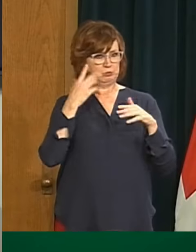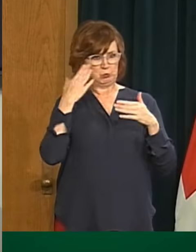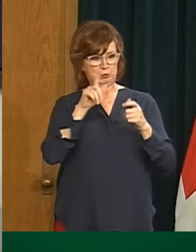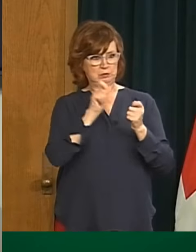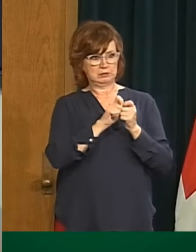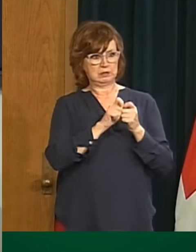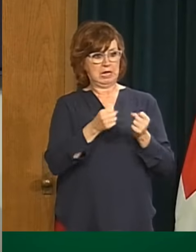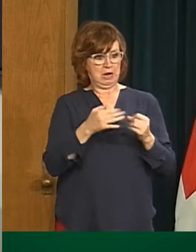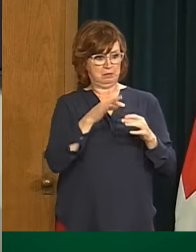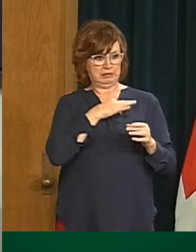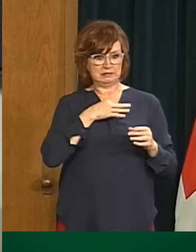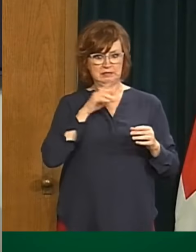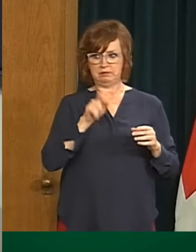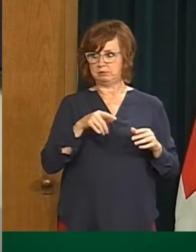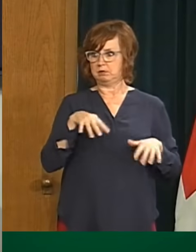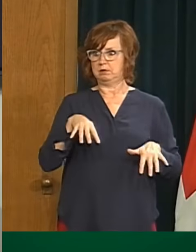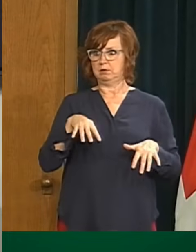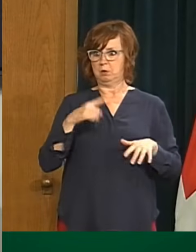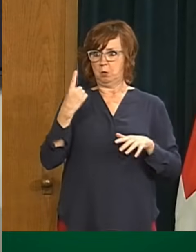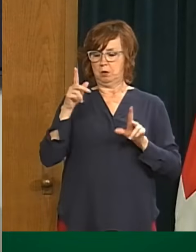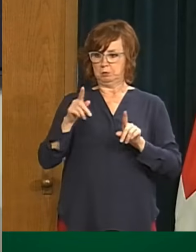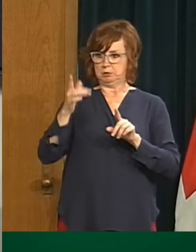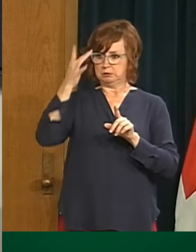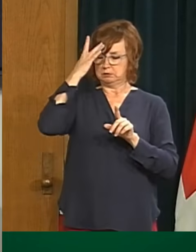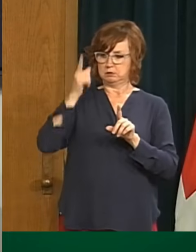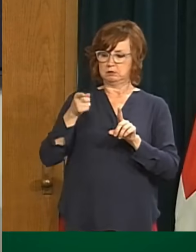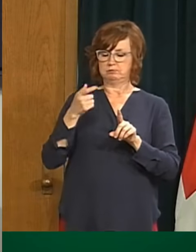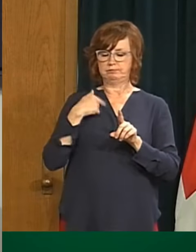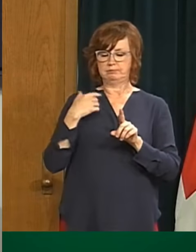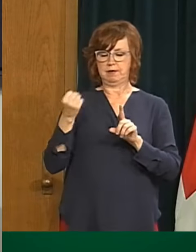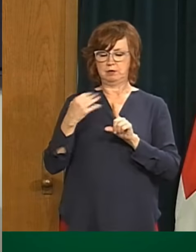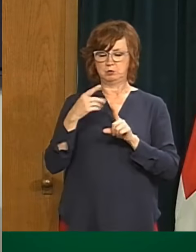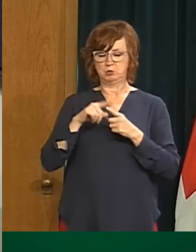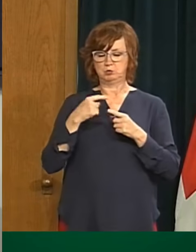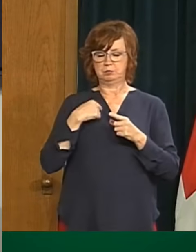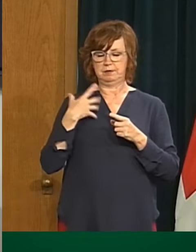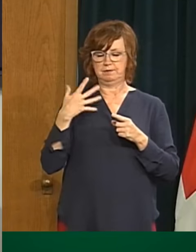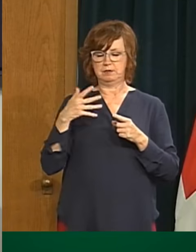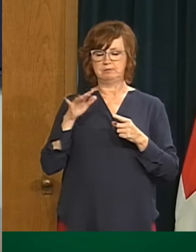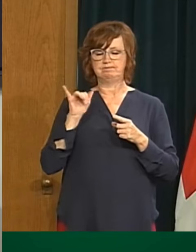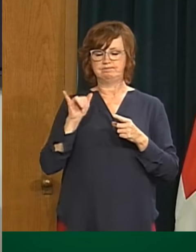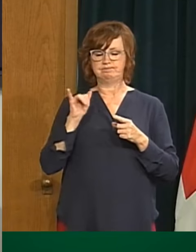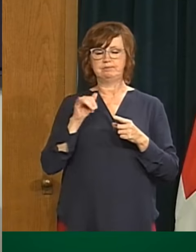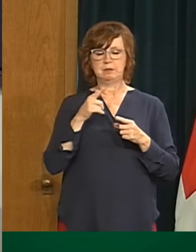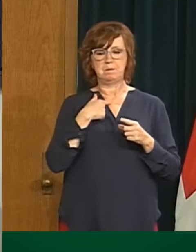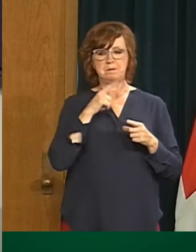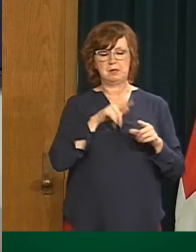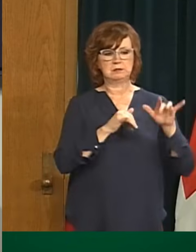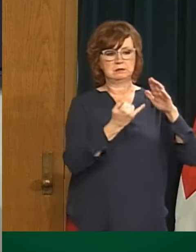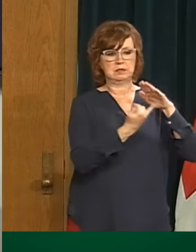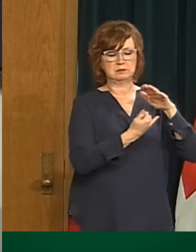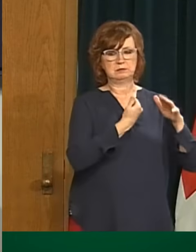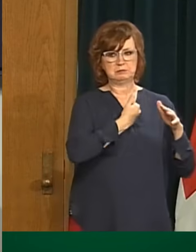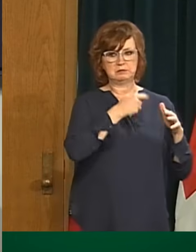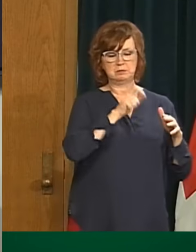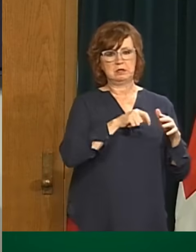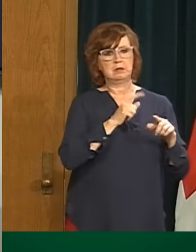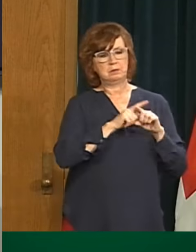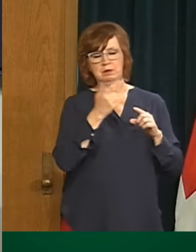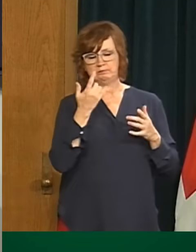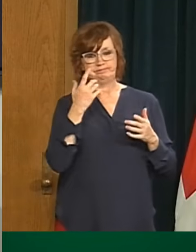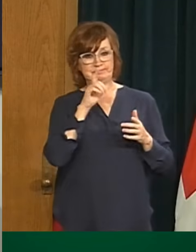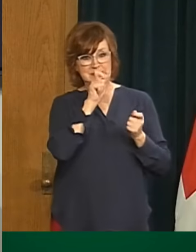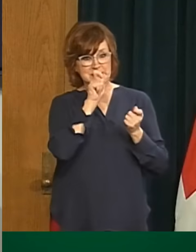But there will be a number of staff that will be asked to self-isolate because of direct contact with the patient, and that will evolve over the next few